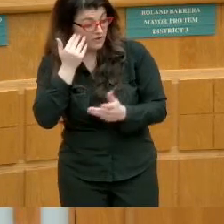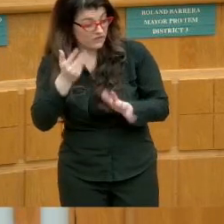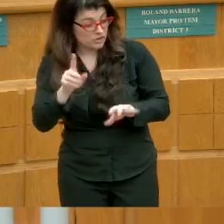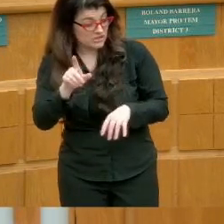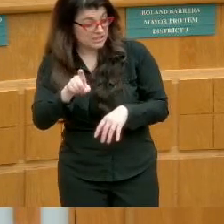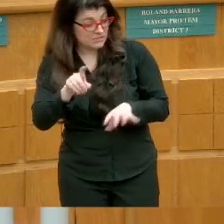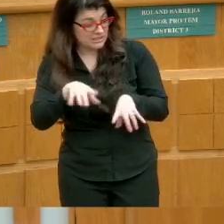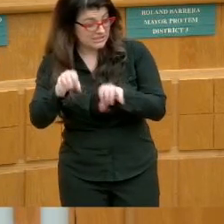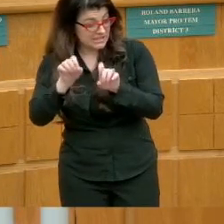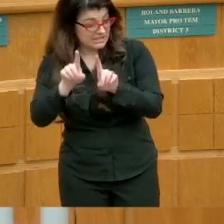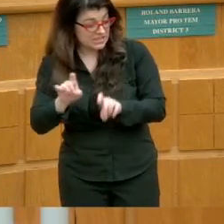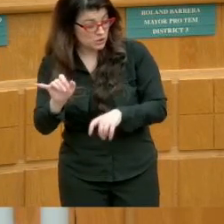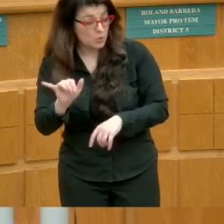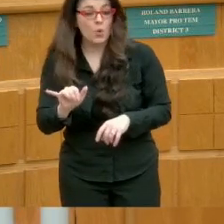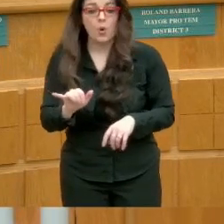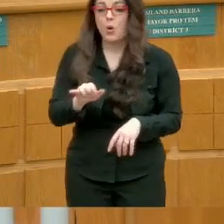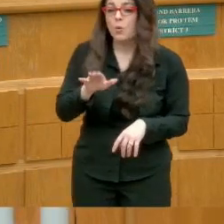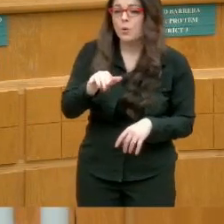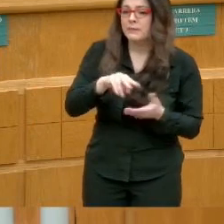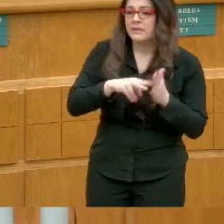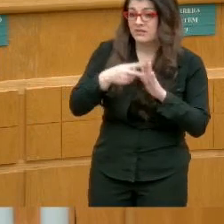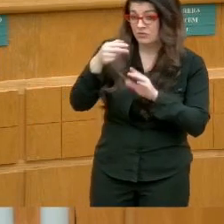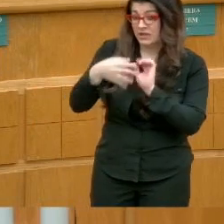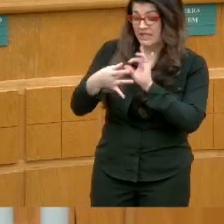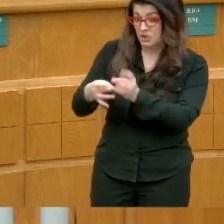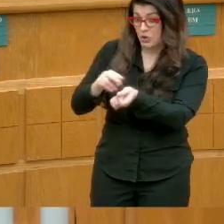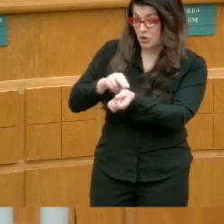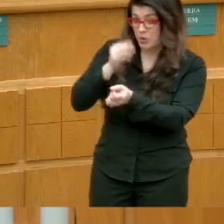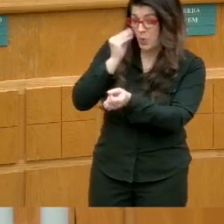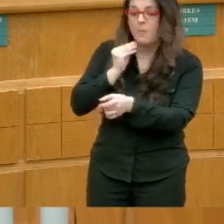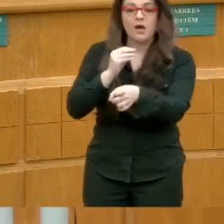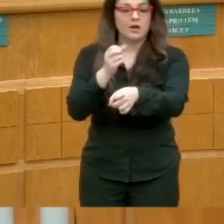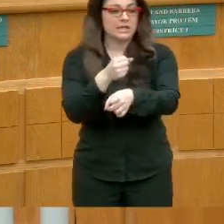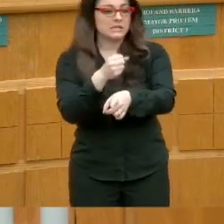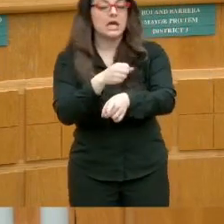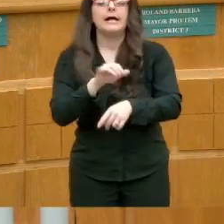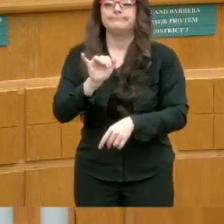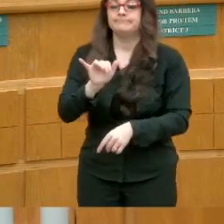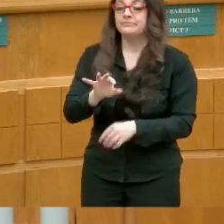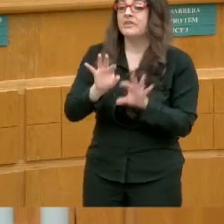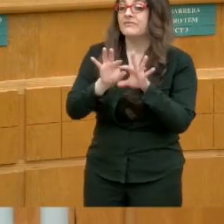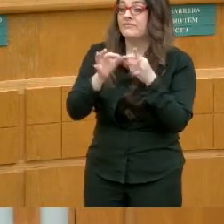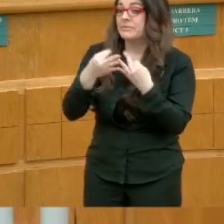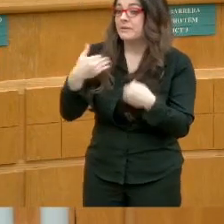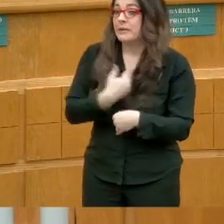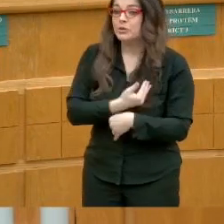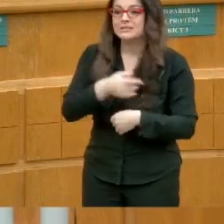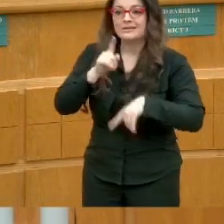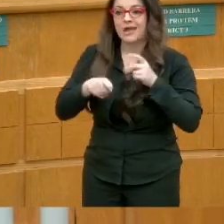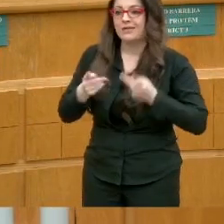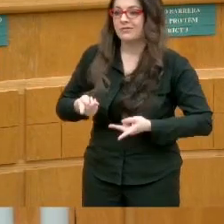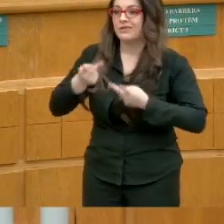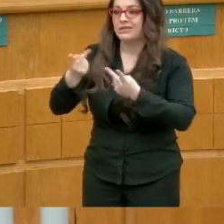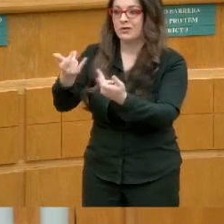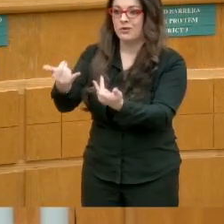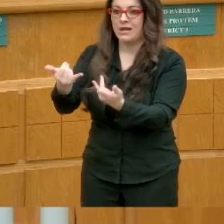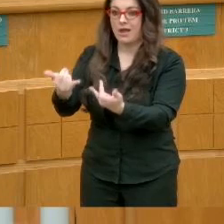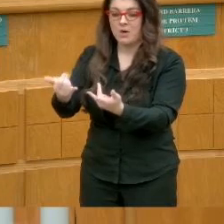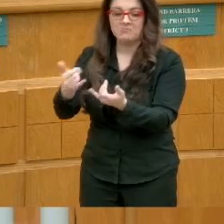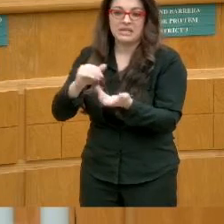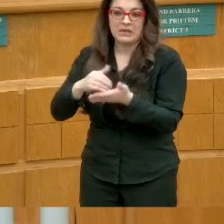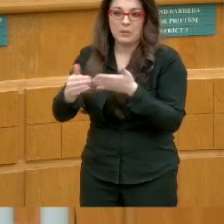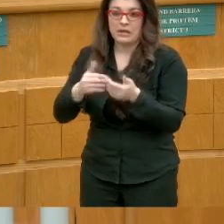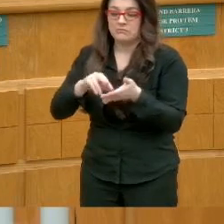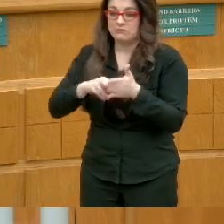you're talking about for the nursing facilities? Yes. So family members actually aren't allowed into the facilities, so no, they would not need to be